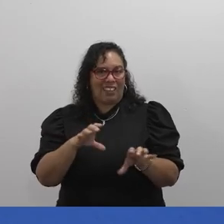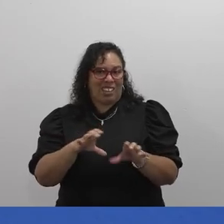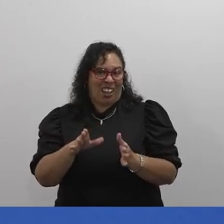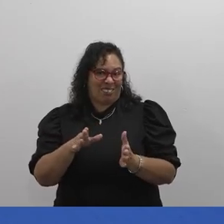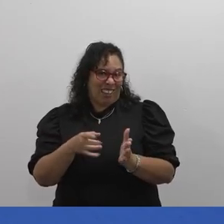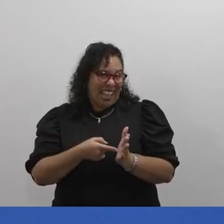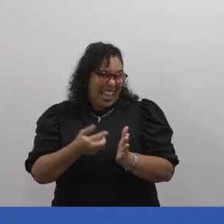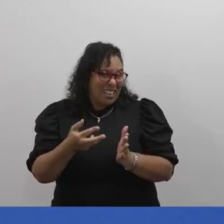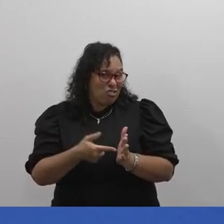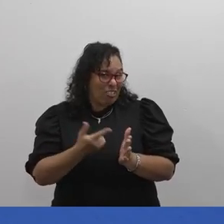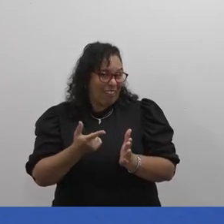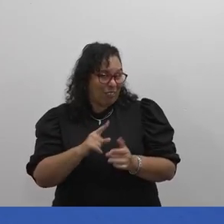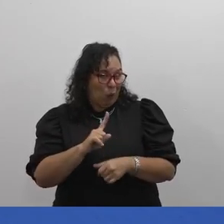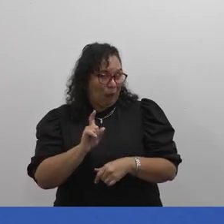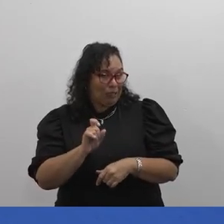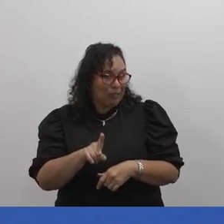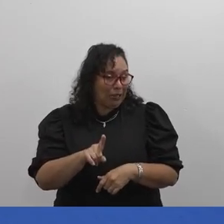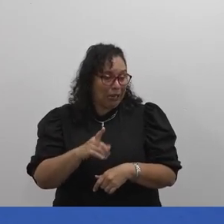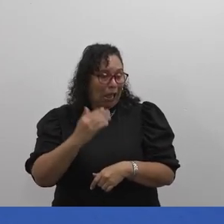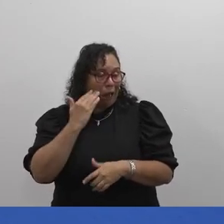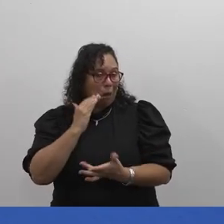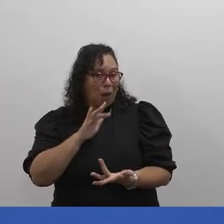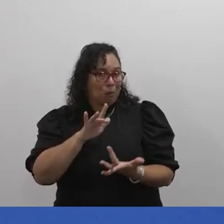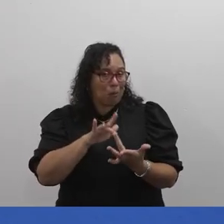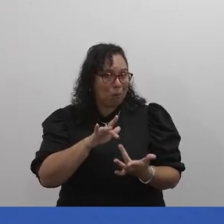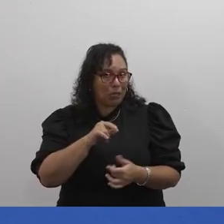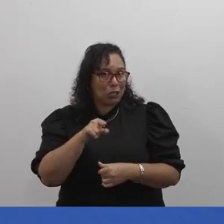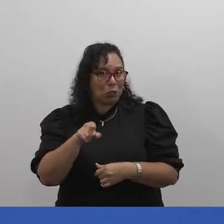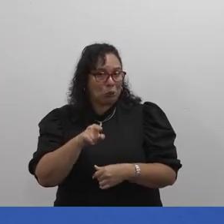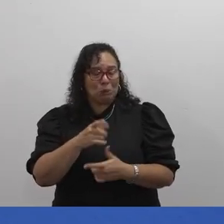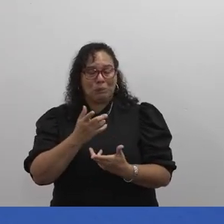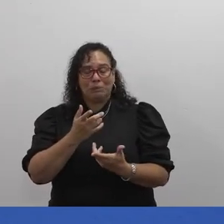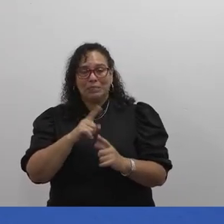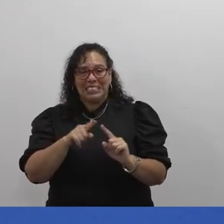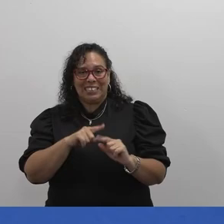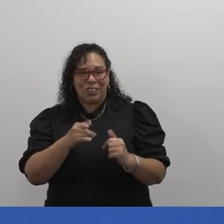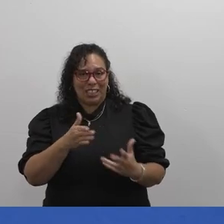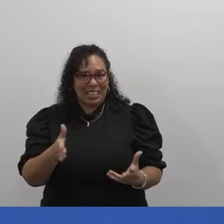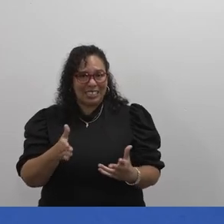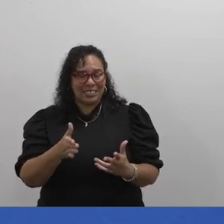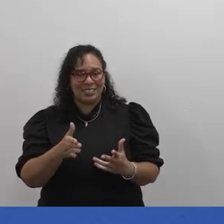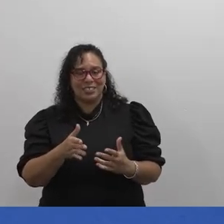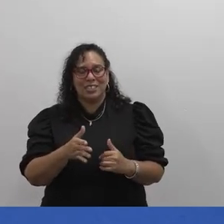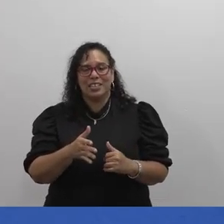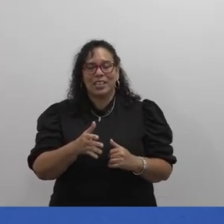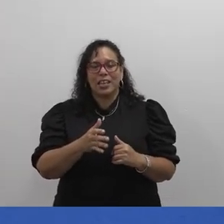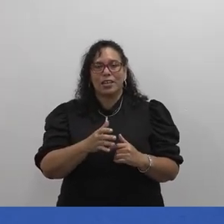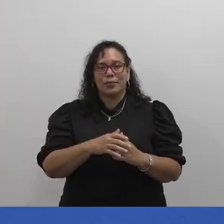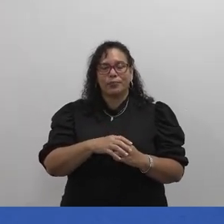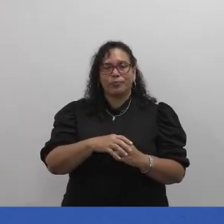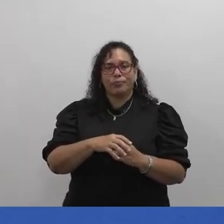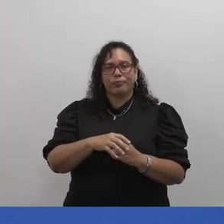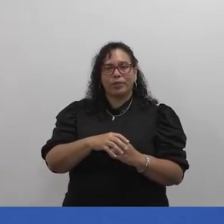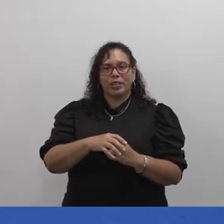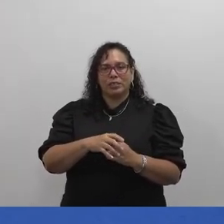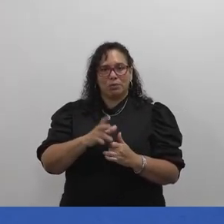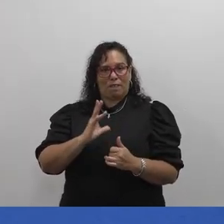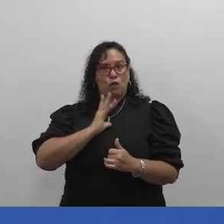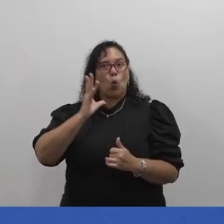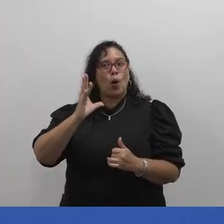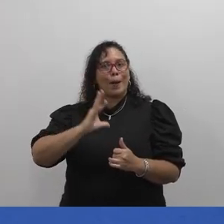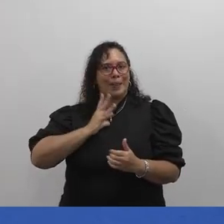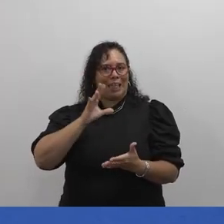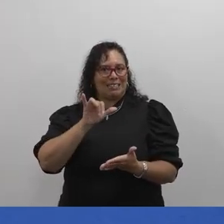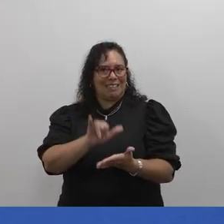occasionally if I've had a question. I know I've reached out to you, me, on different things. Make this make sense to me. I'm not quite sure where we are. But really formalizing